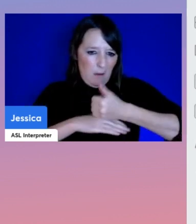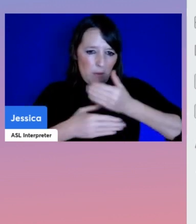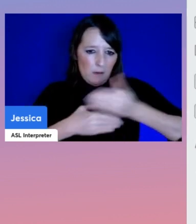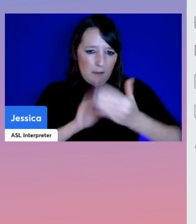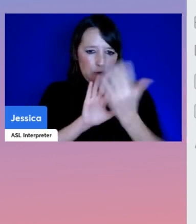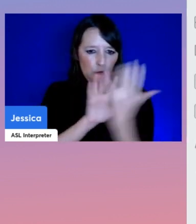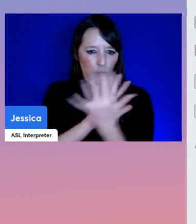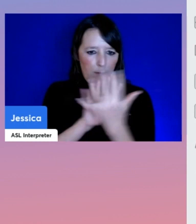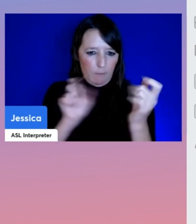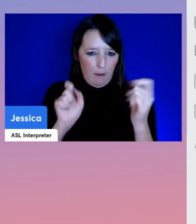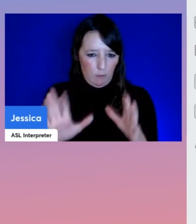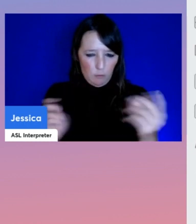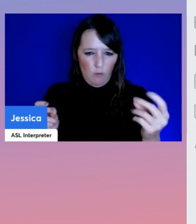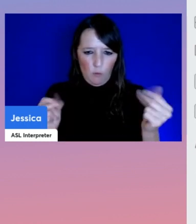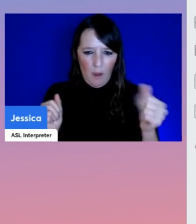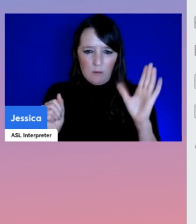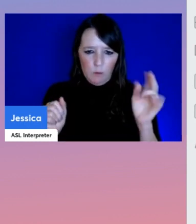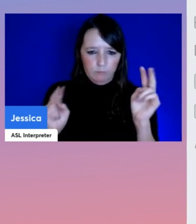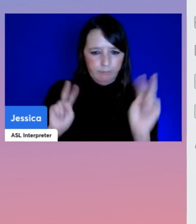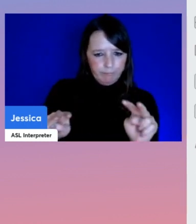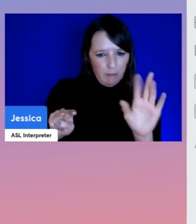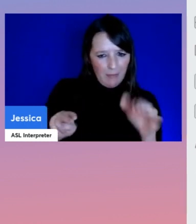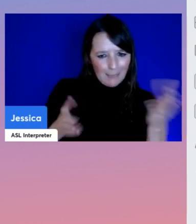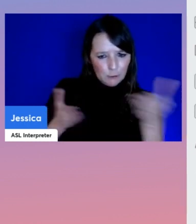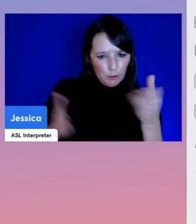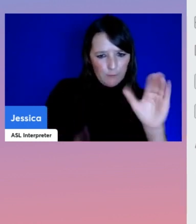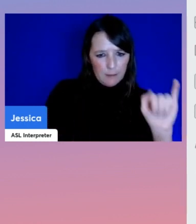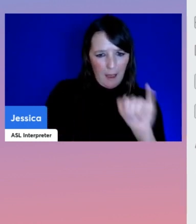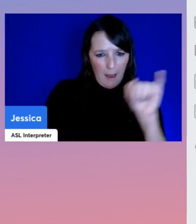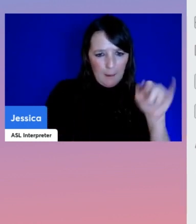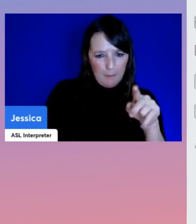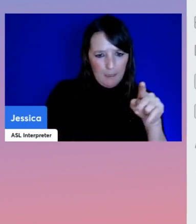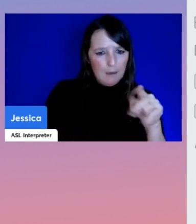let's just quickly look at this service IP helper module.